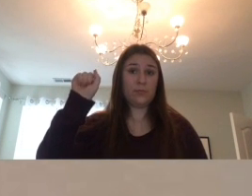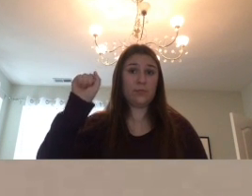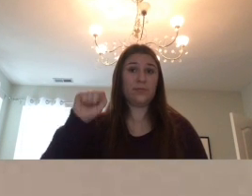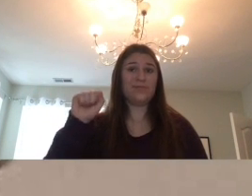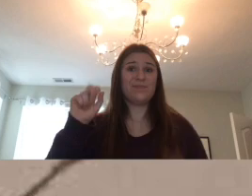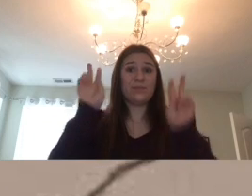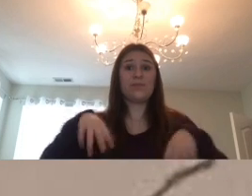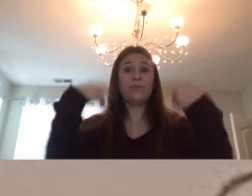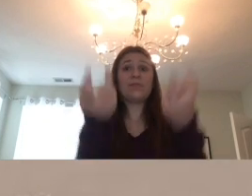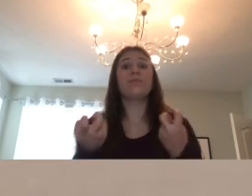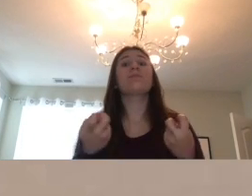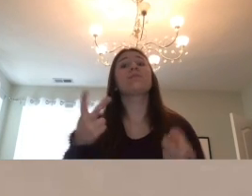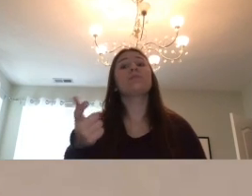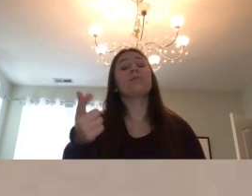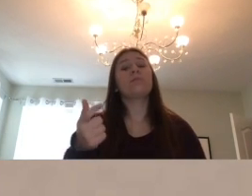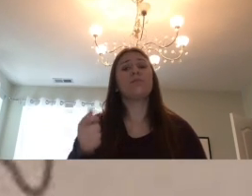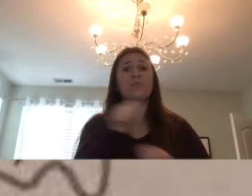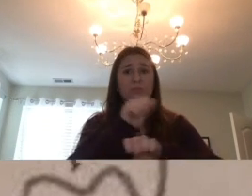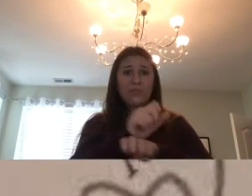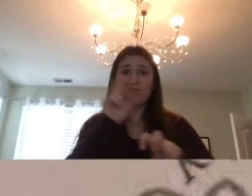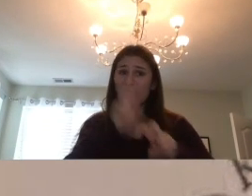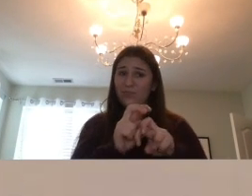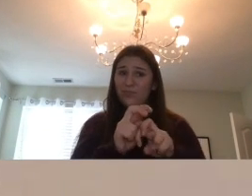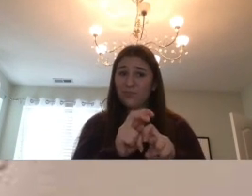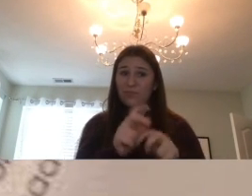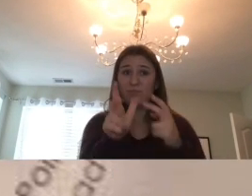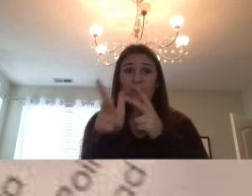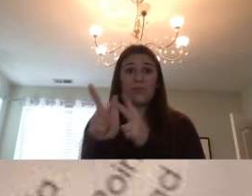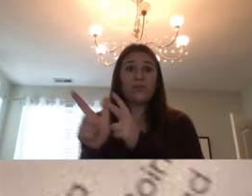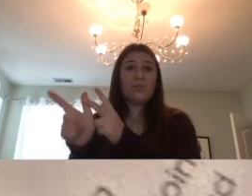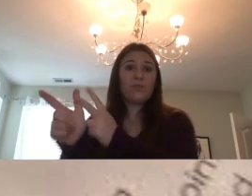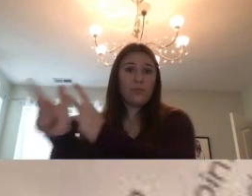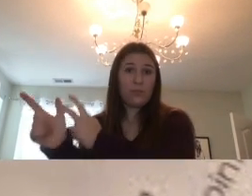was up to the sled dogs to run the serum to Nome.